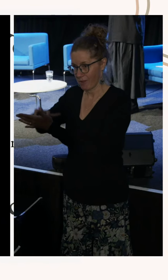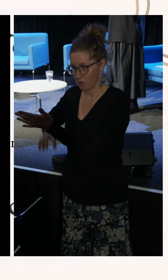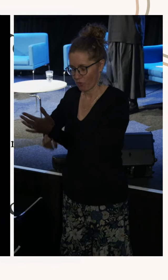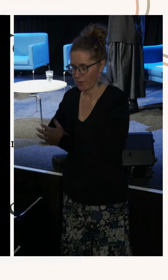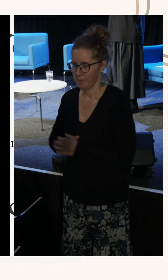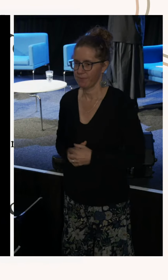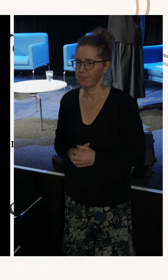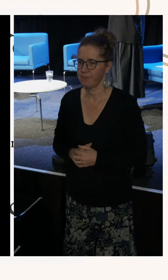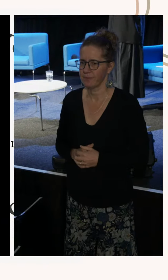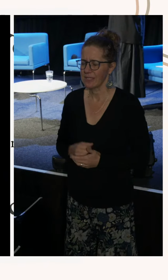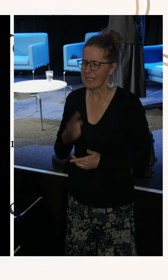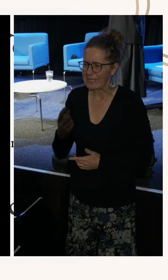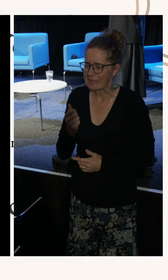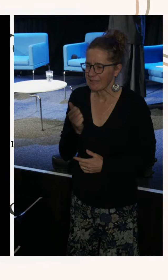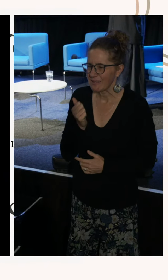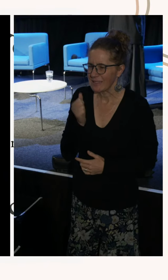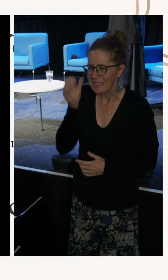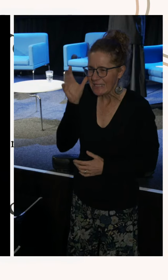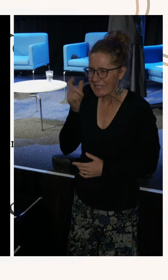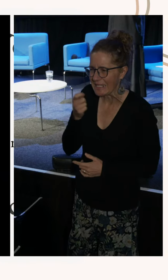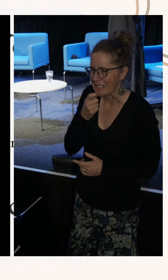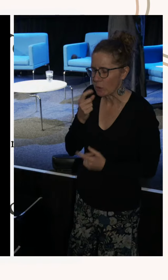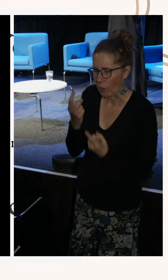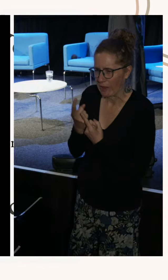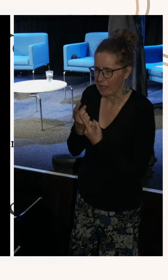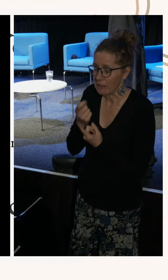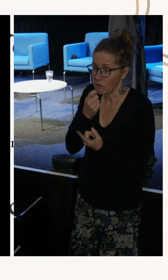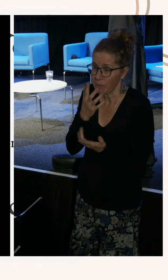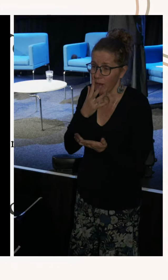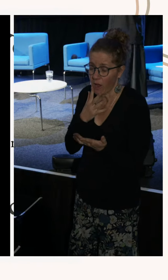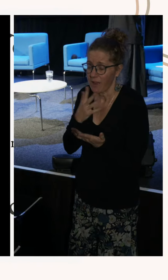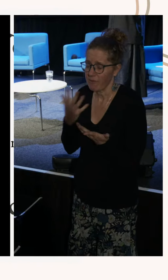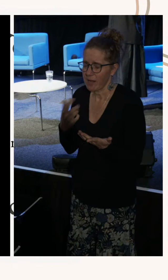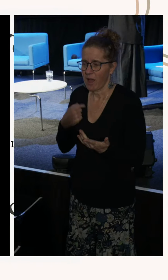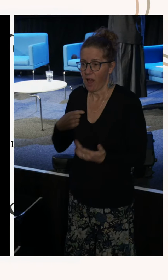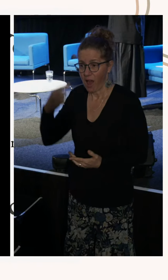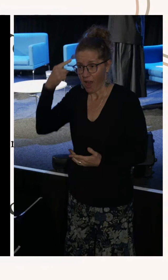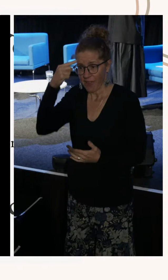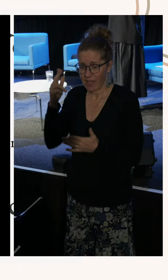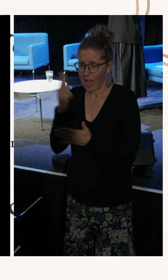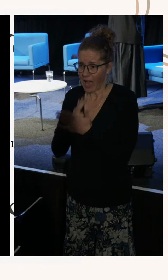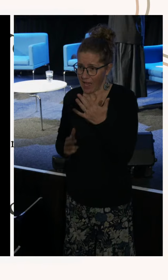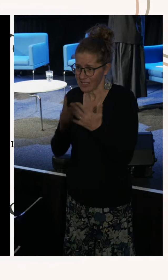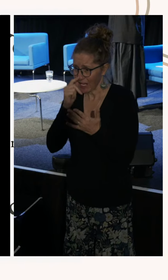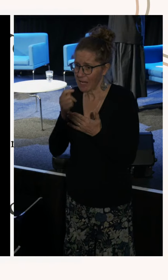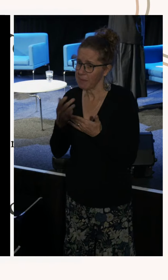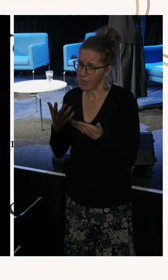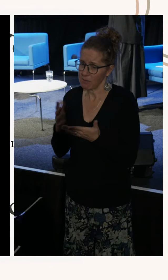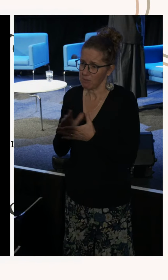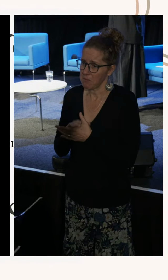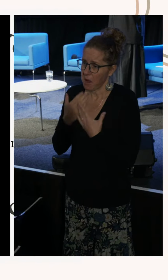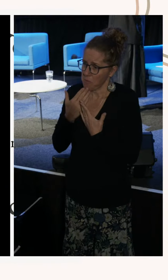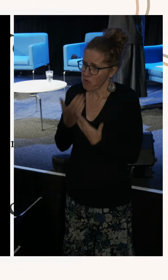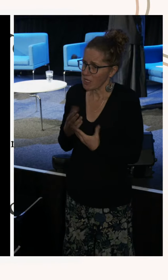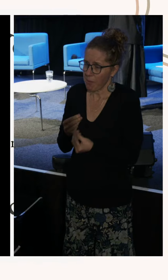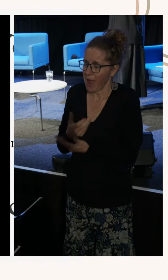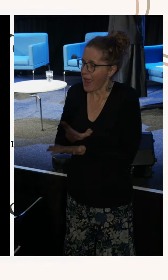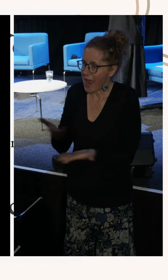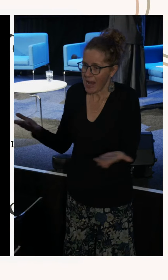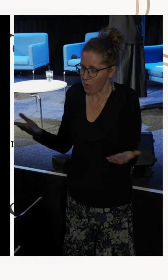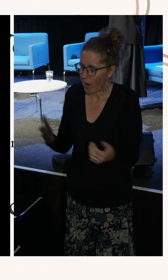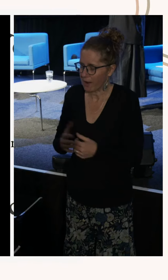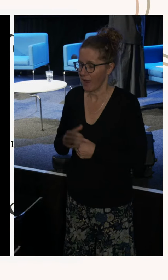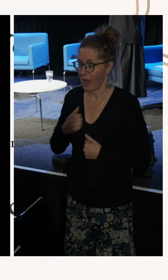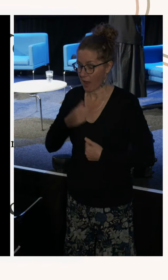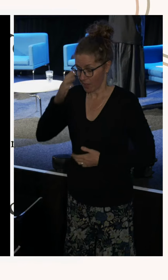And here's the silly little thing, naive as it might be. I do think that art can be appreciated by anyone. I think our experiences